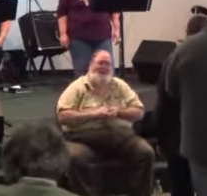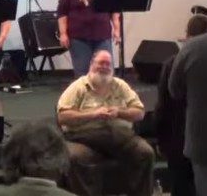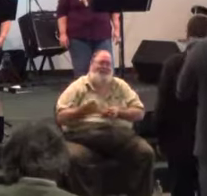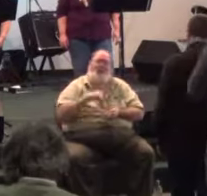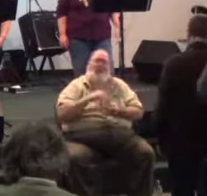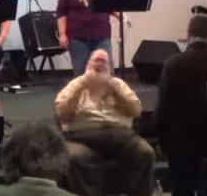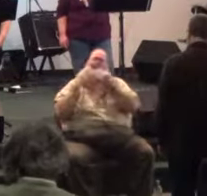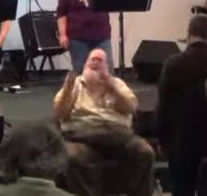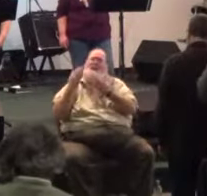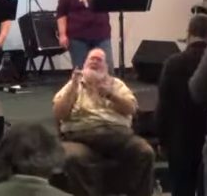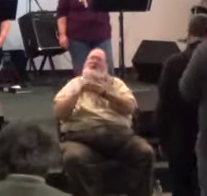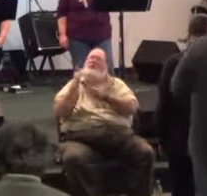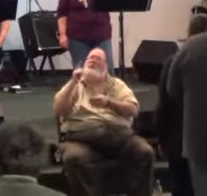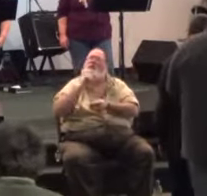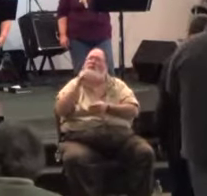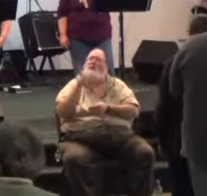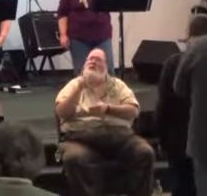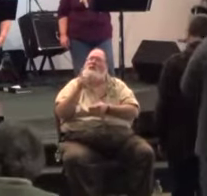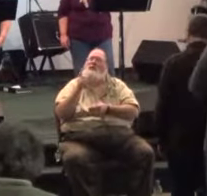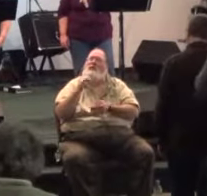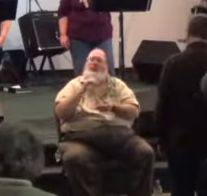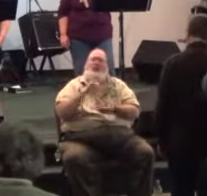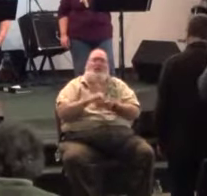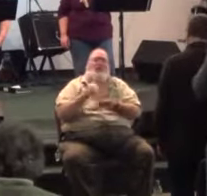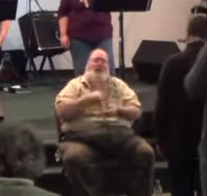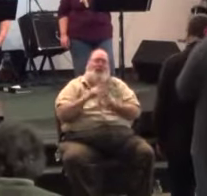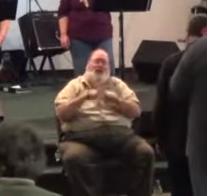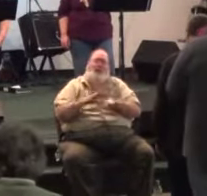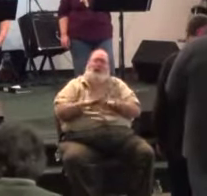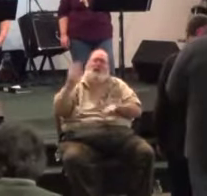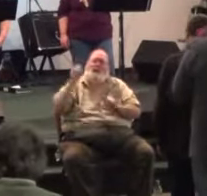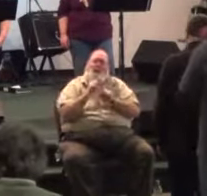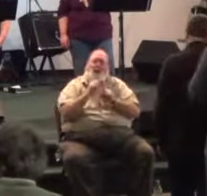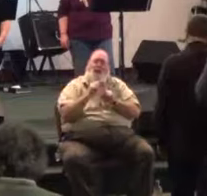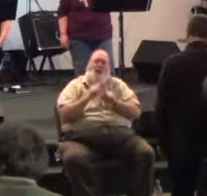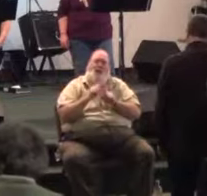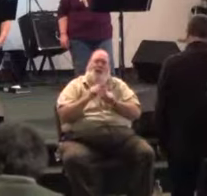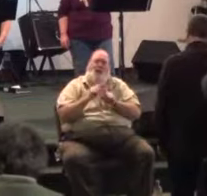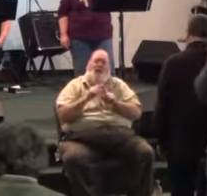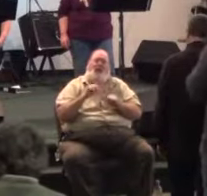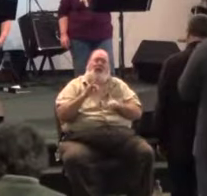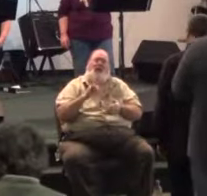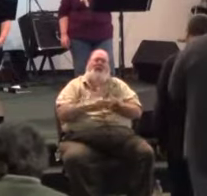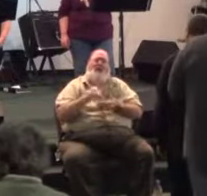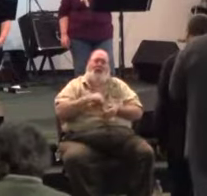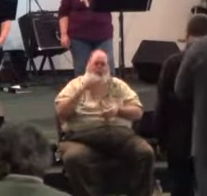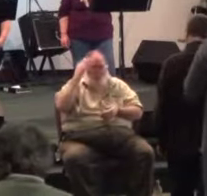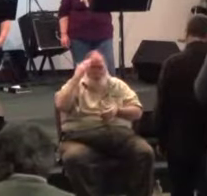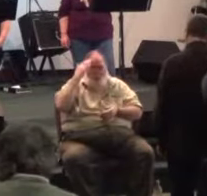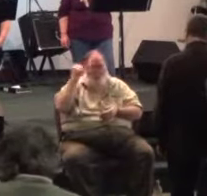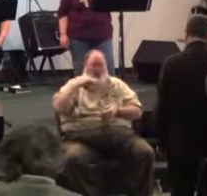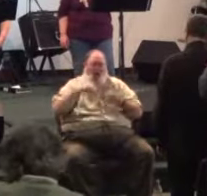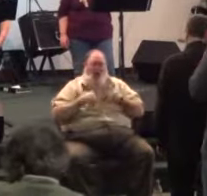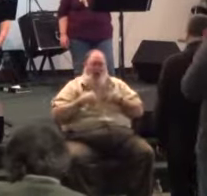thank you that you are truth, that we can count on your word, that we know we have promises